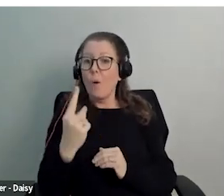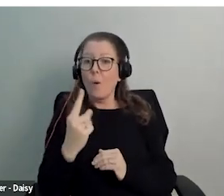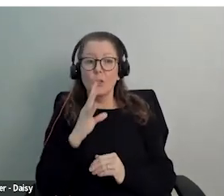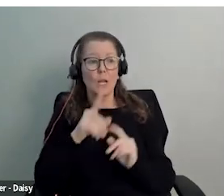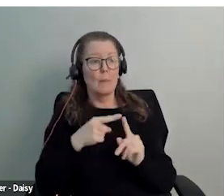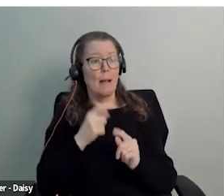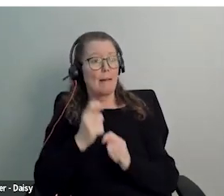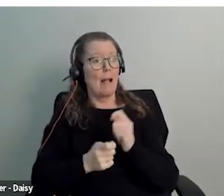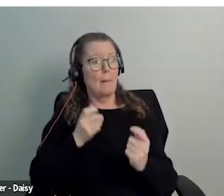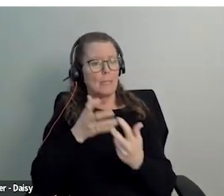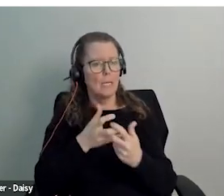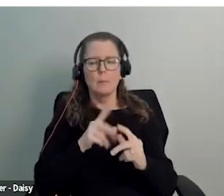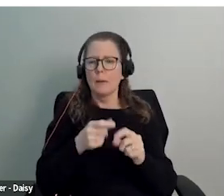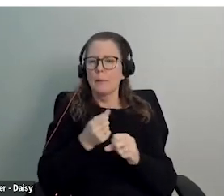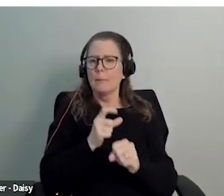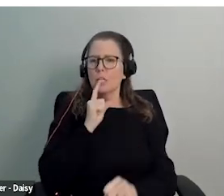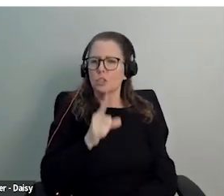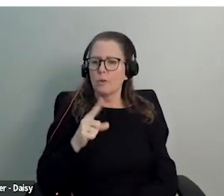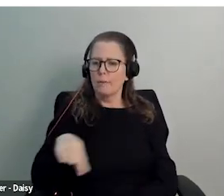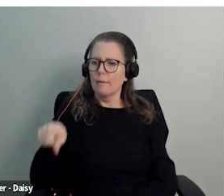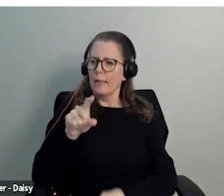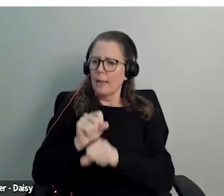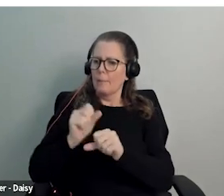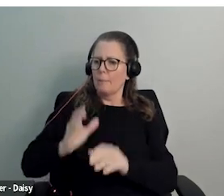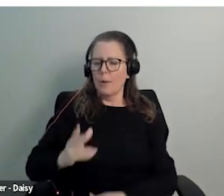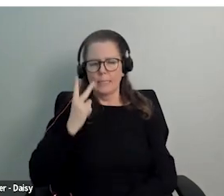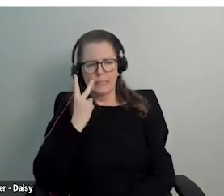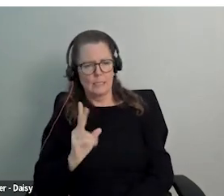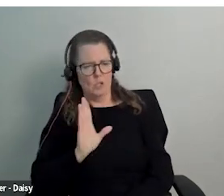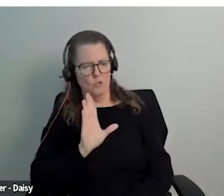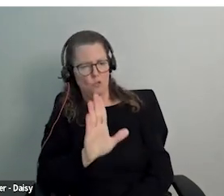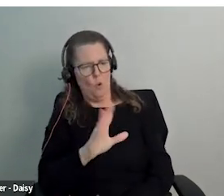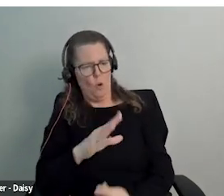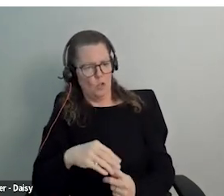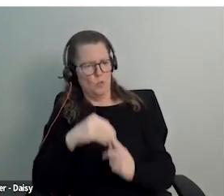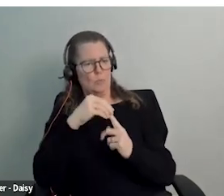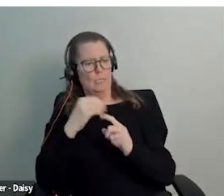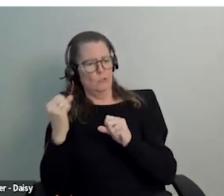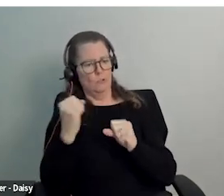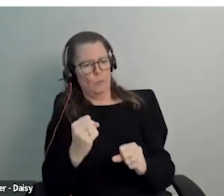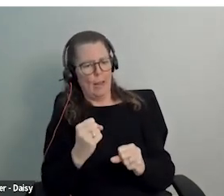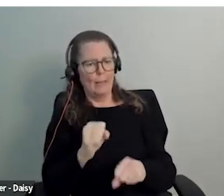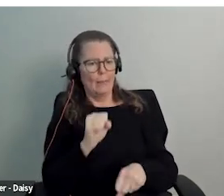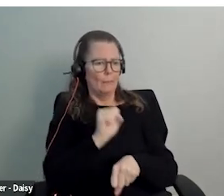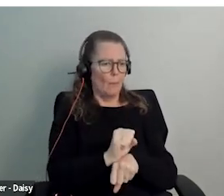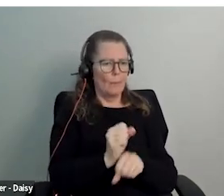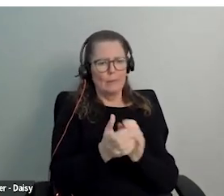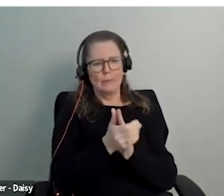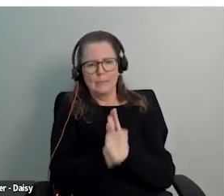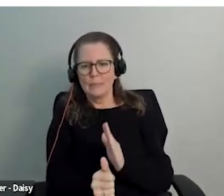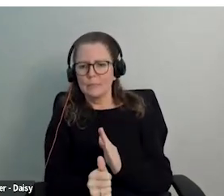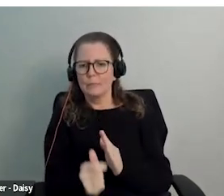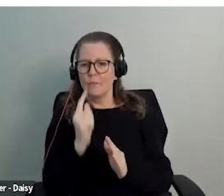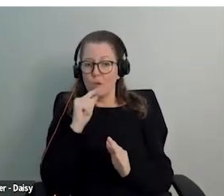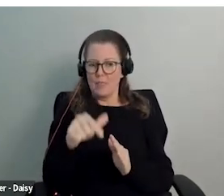It's about making sure employers see your talent, experience, and the unique strengths that you bring to the role. Your advocacy